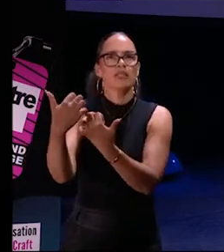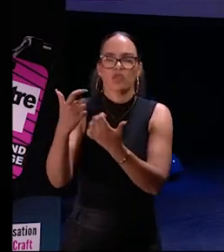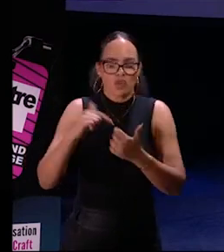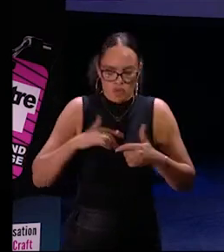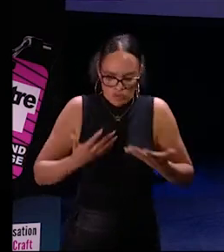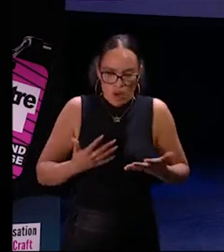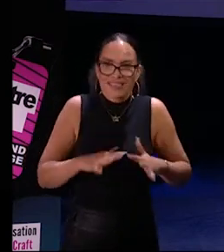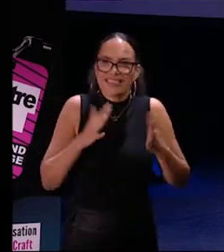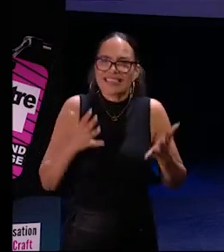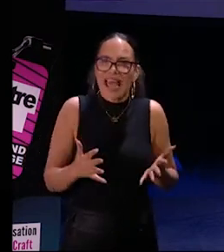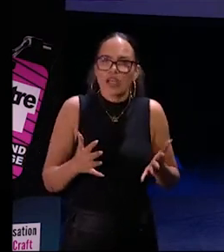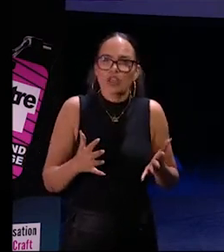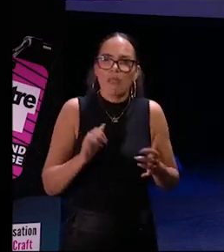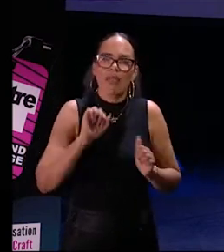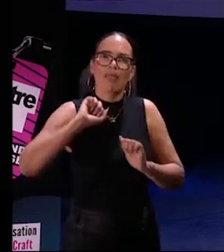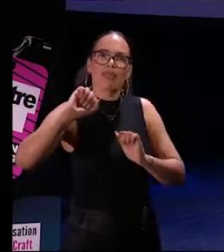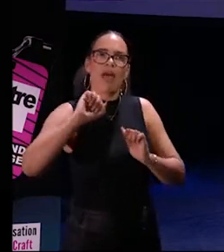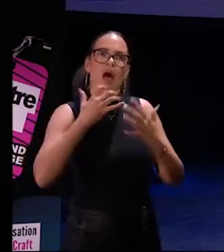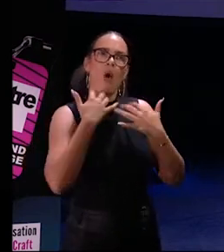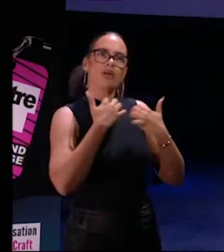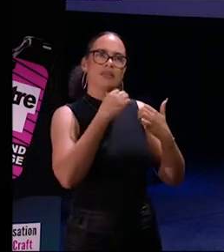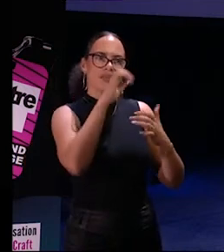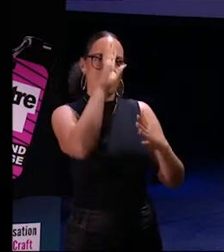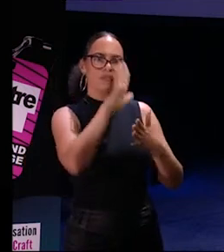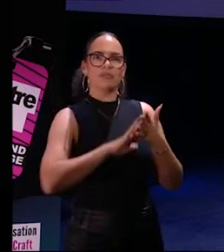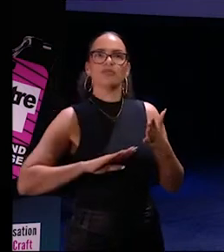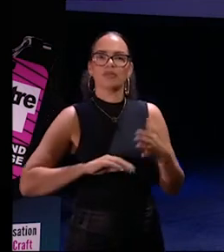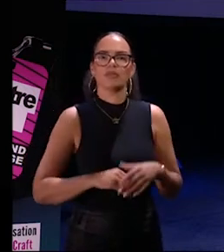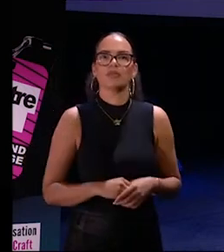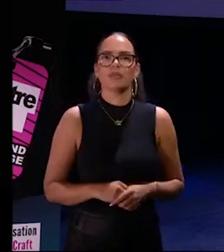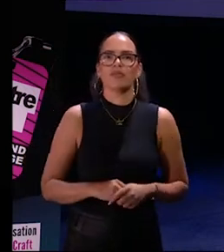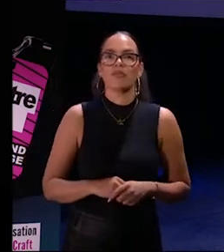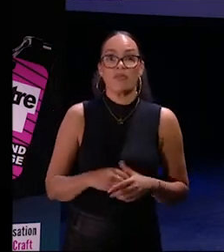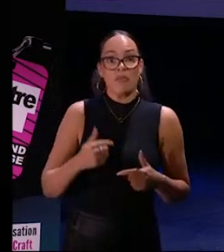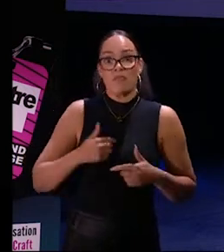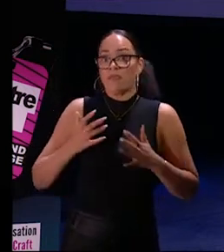So lots of technology came into that. I had to learn new technology really quickly.